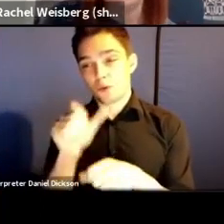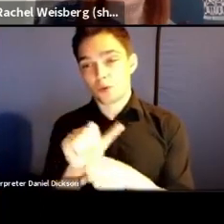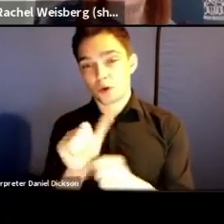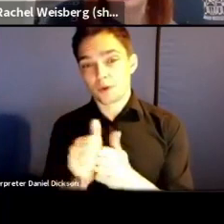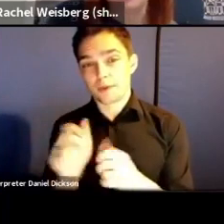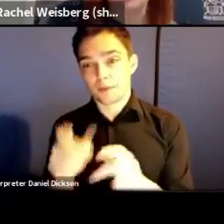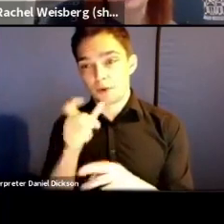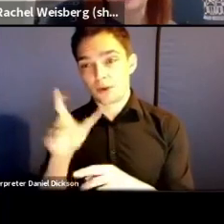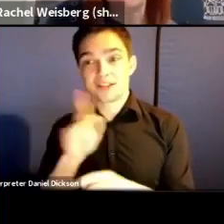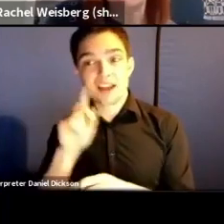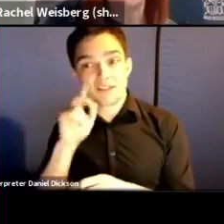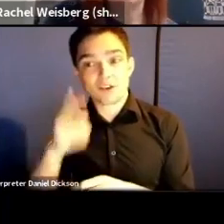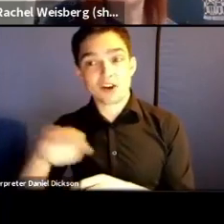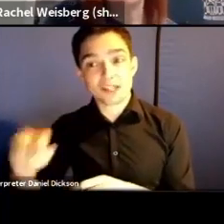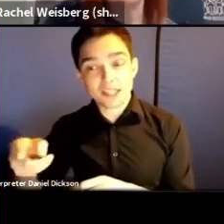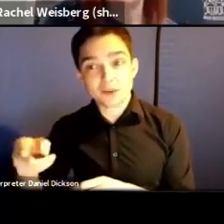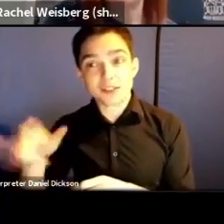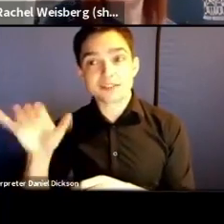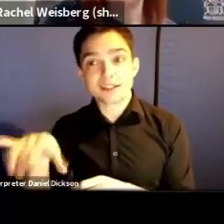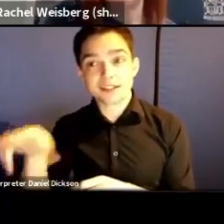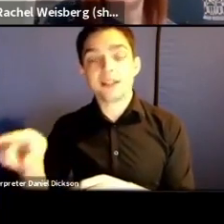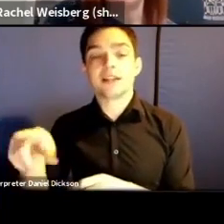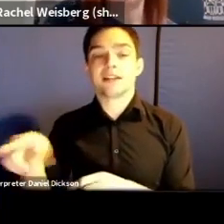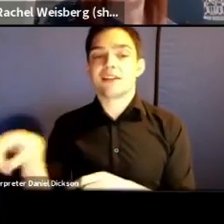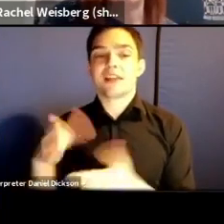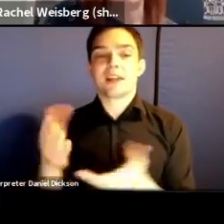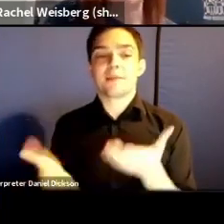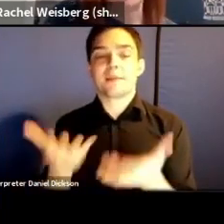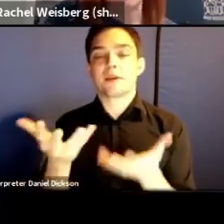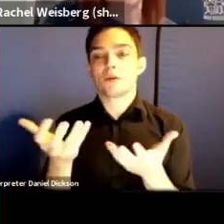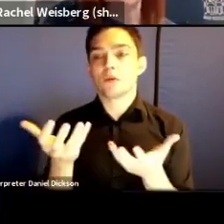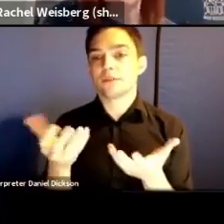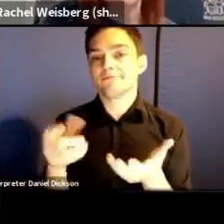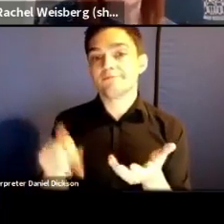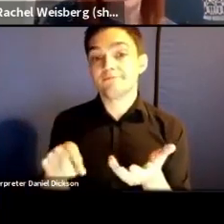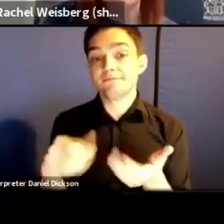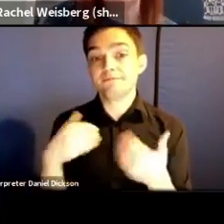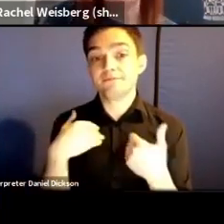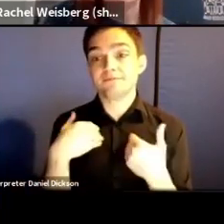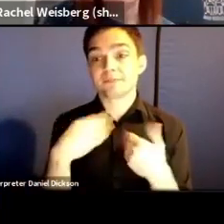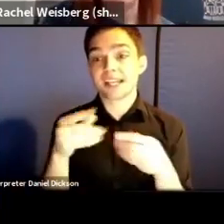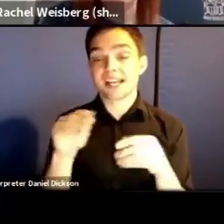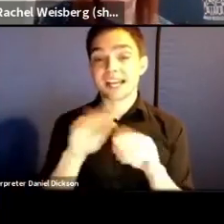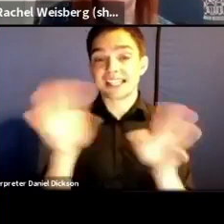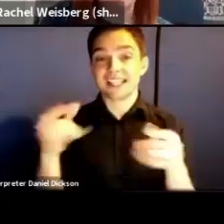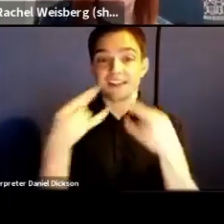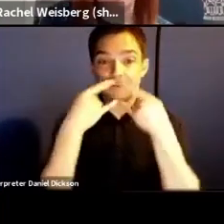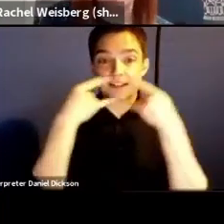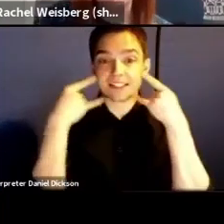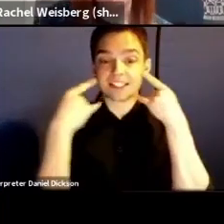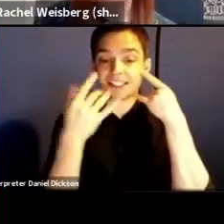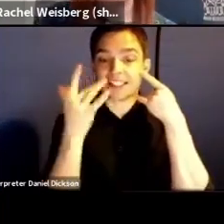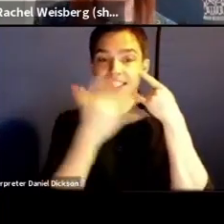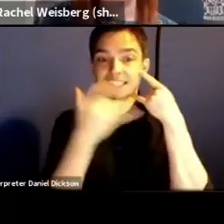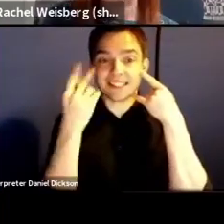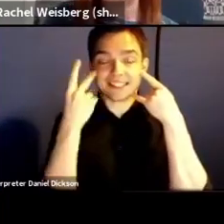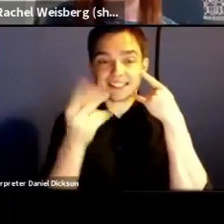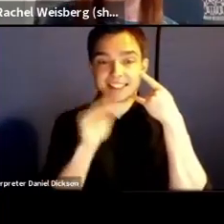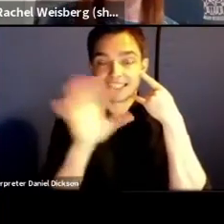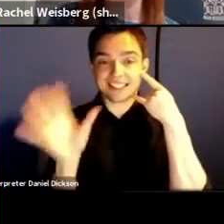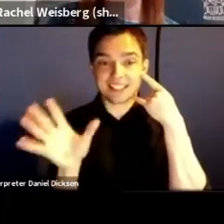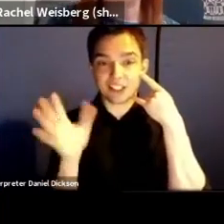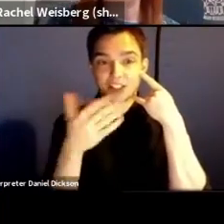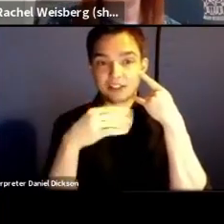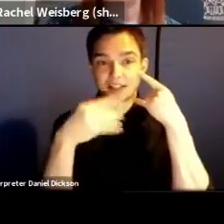deaf or hard of hearing may want and may need to have a clear face mask to help facilitate communication. There